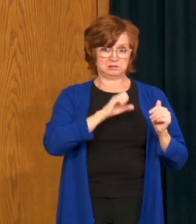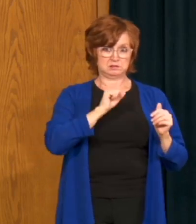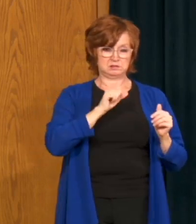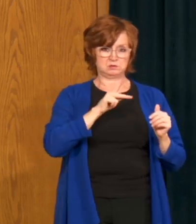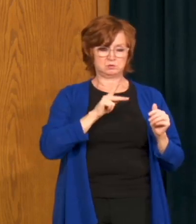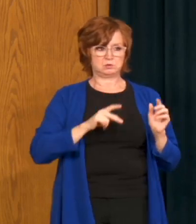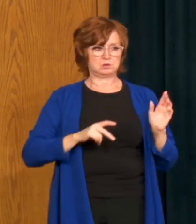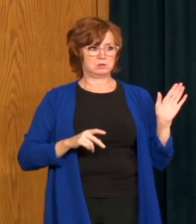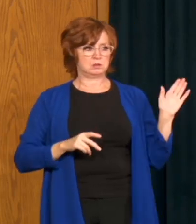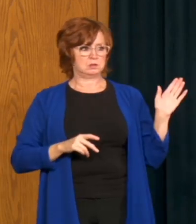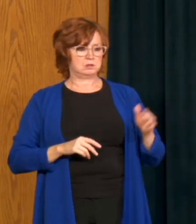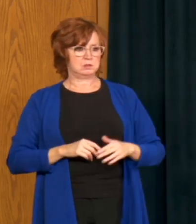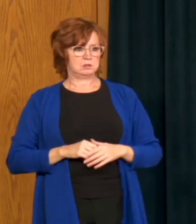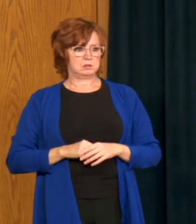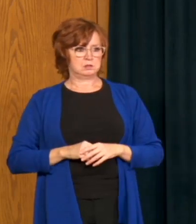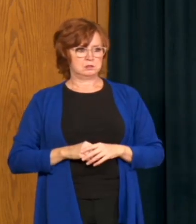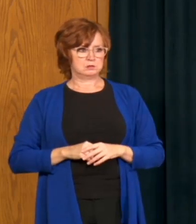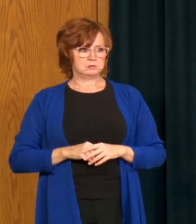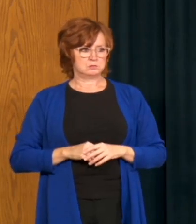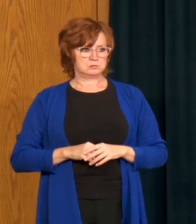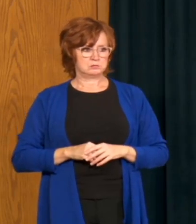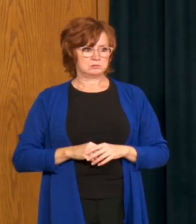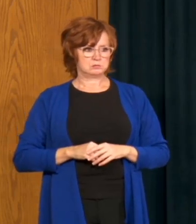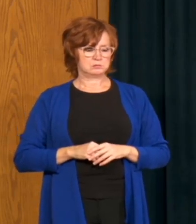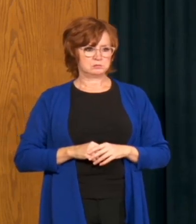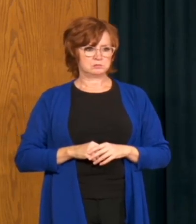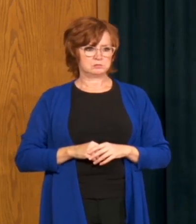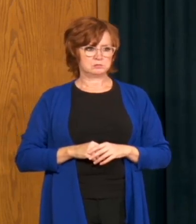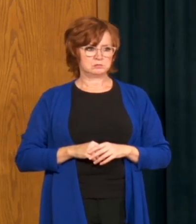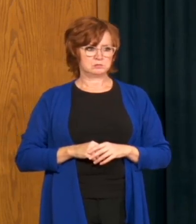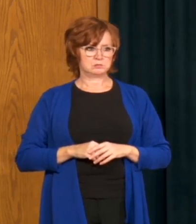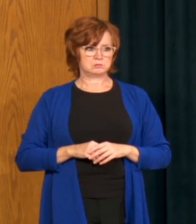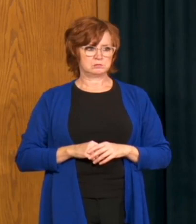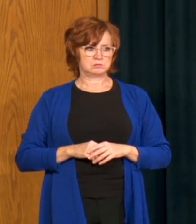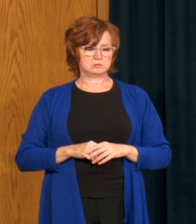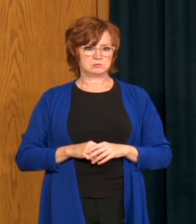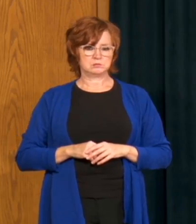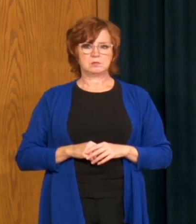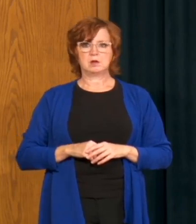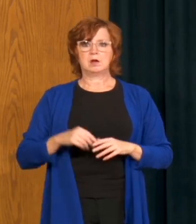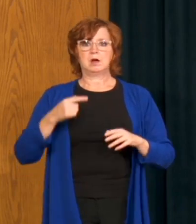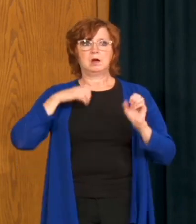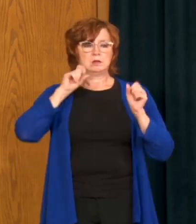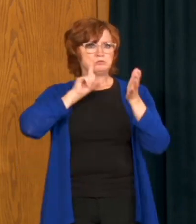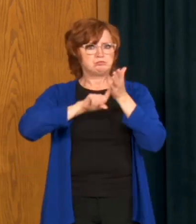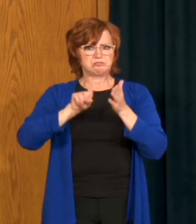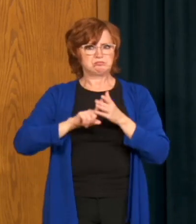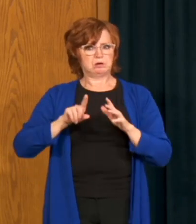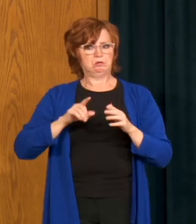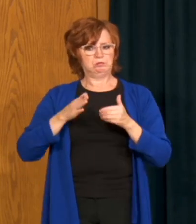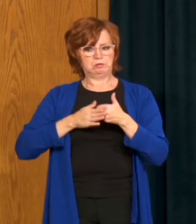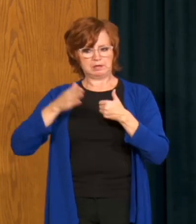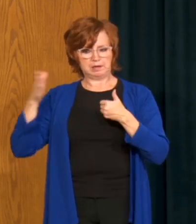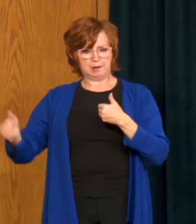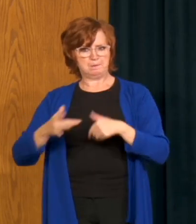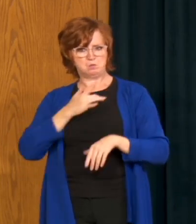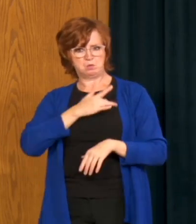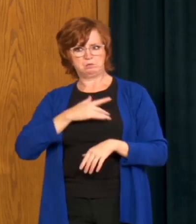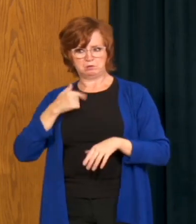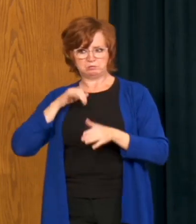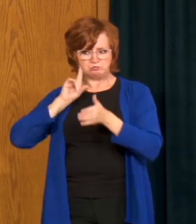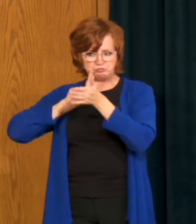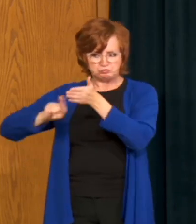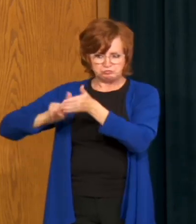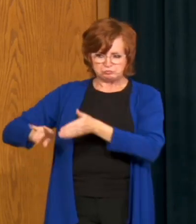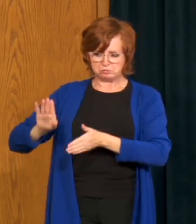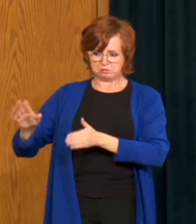So we can certainly look at the guidelines in neighboring provinces, but generally, I think what we have currently has worked well for us. But again, I think one